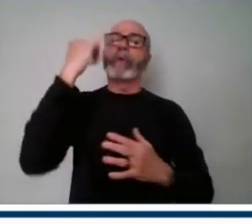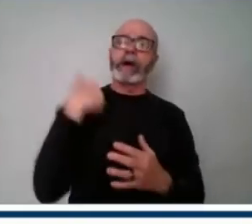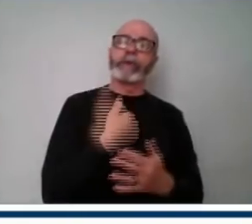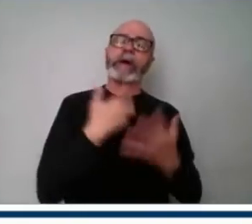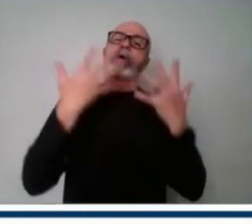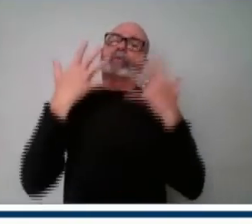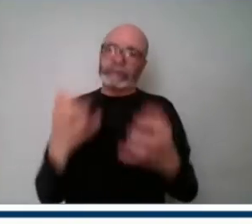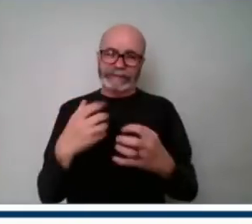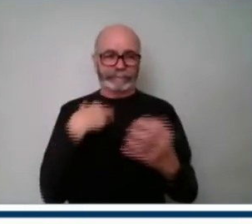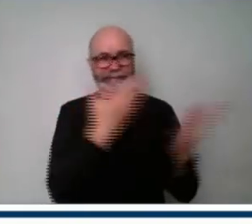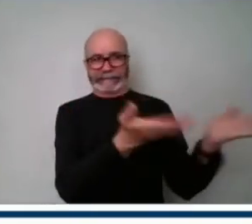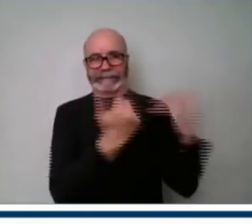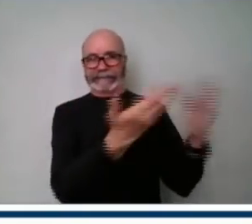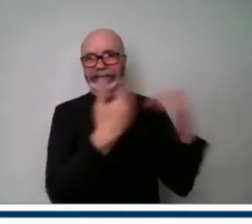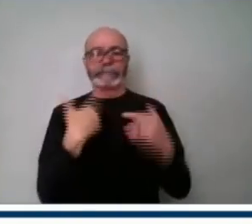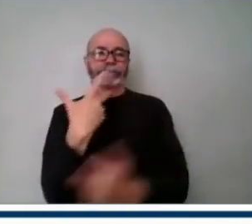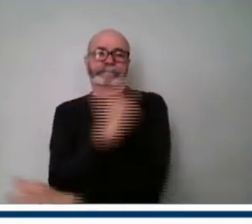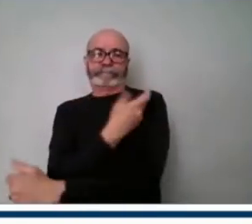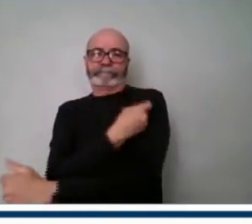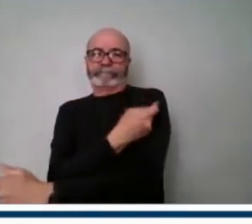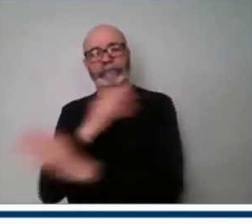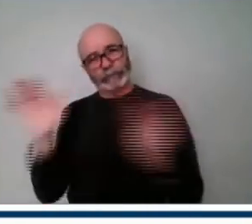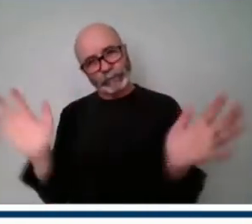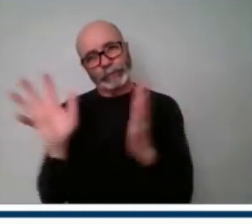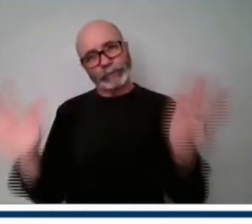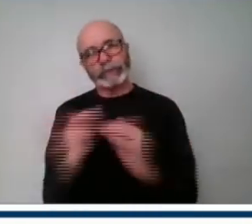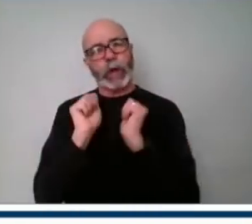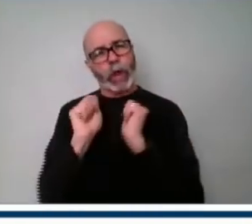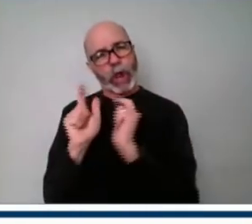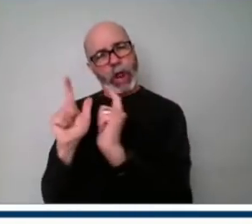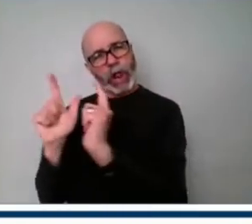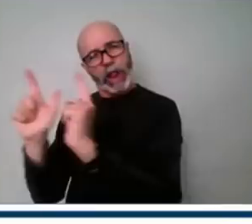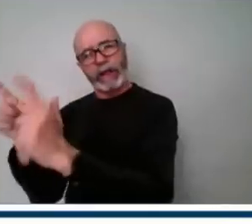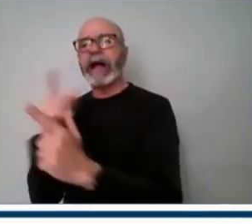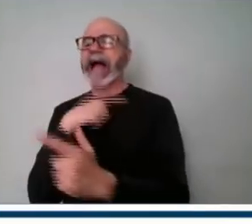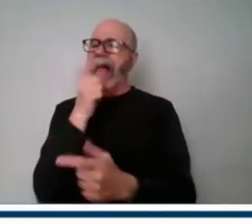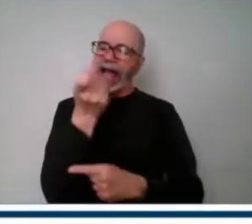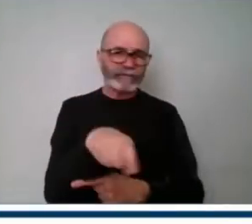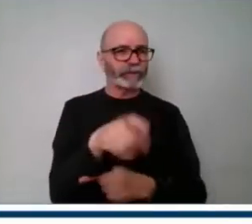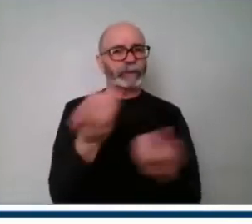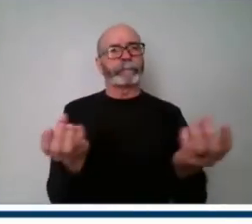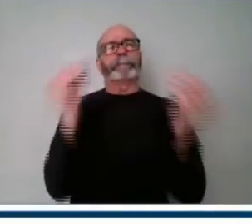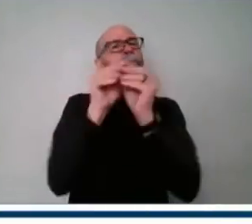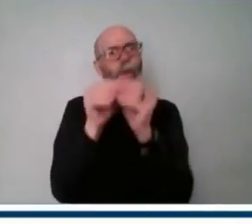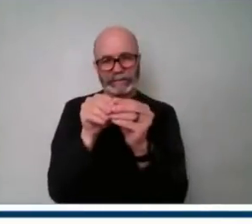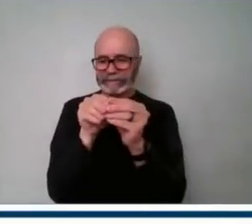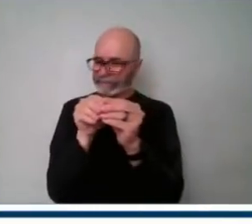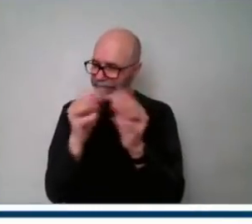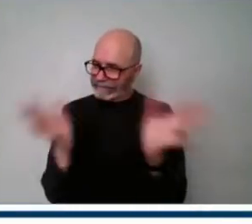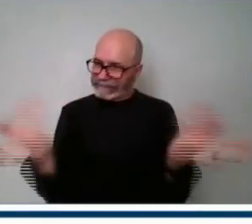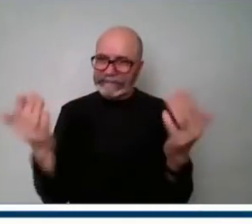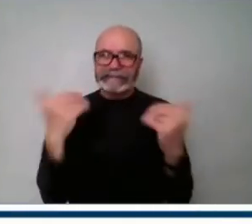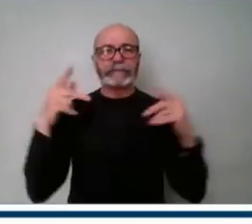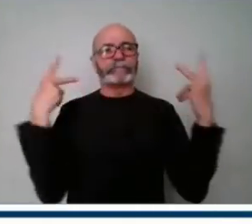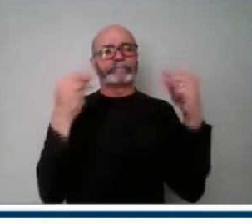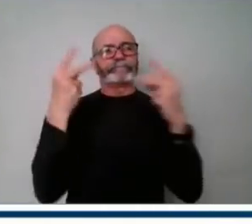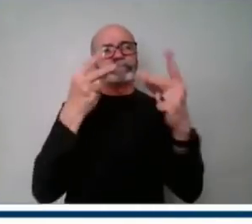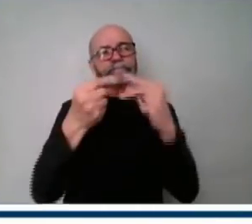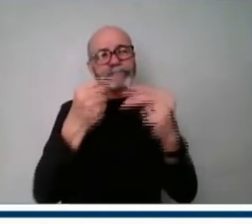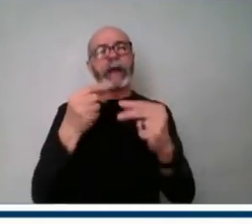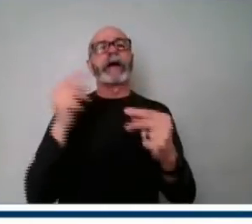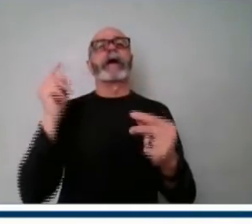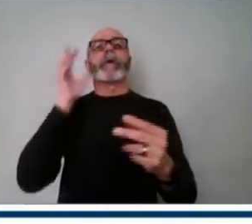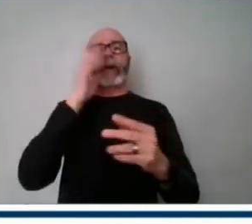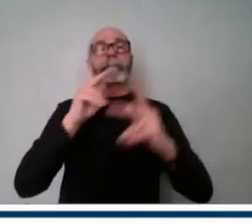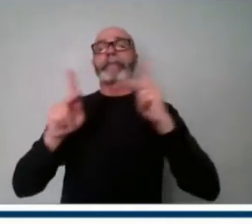best protect. We need to add that high level of population immunity is the next layer protecting us against any